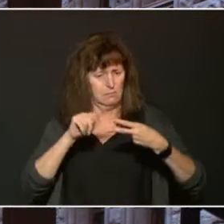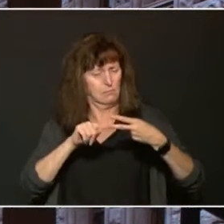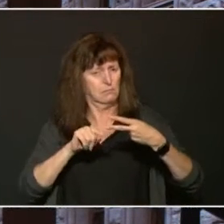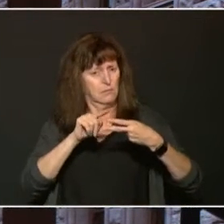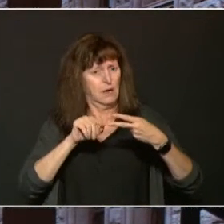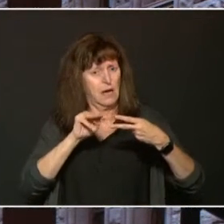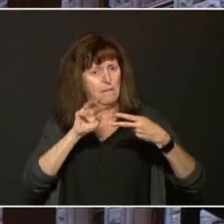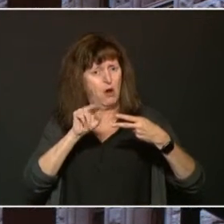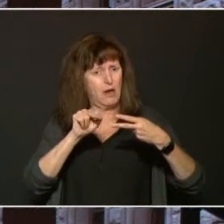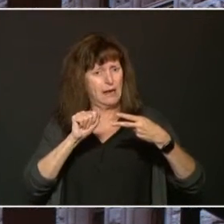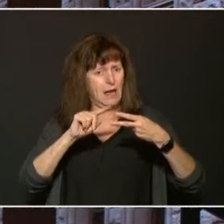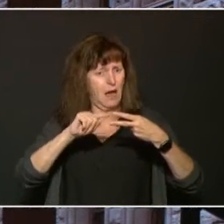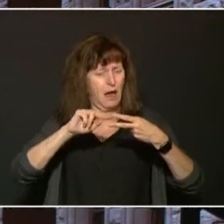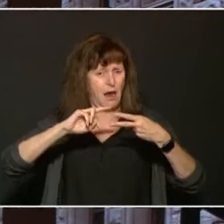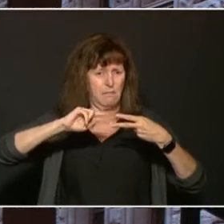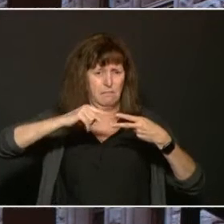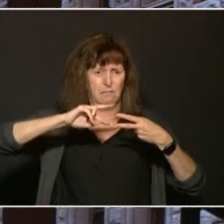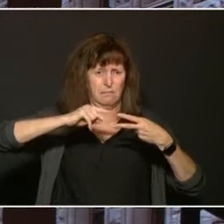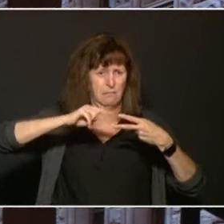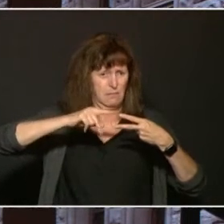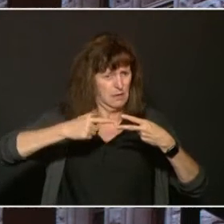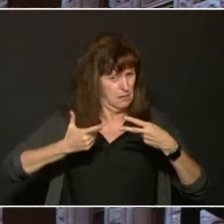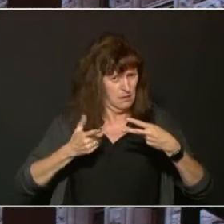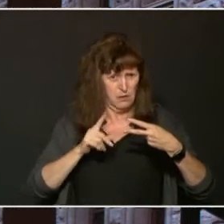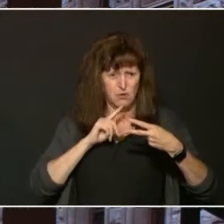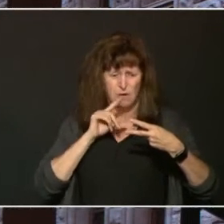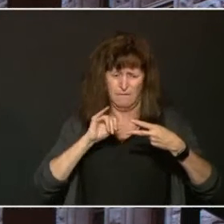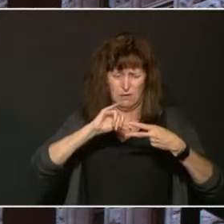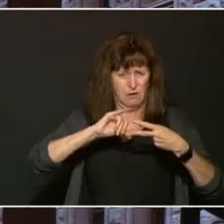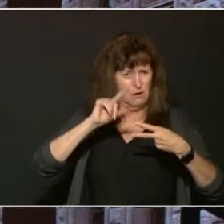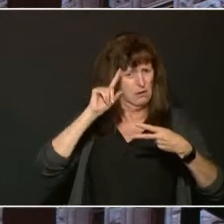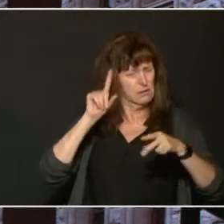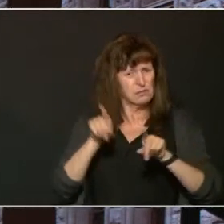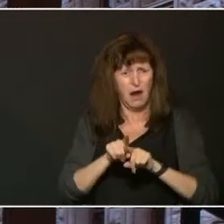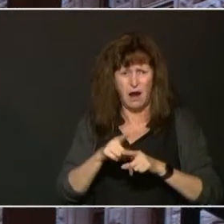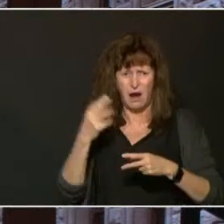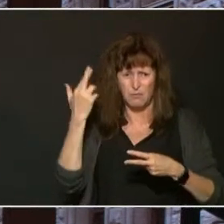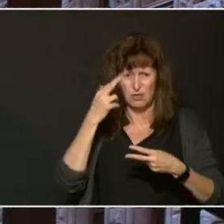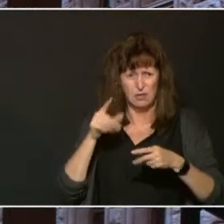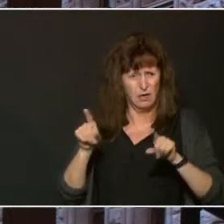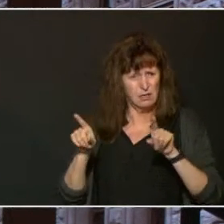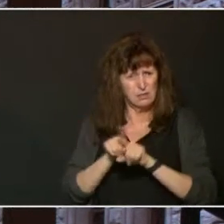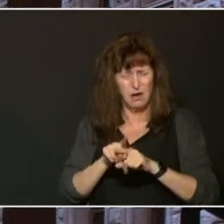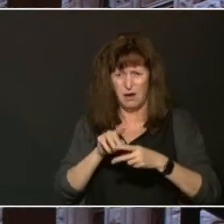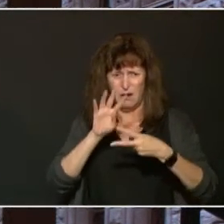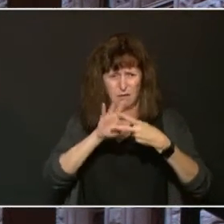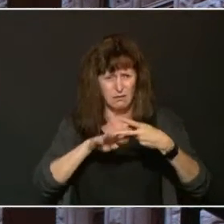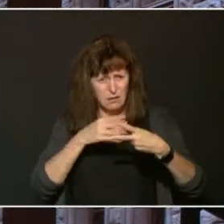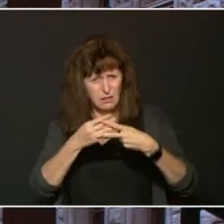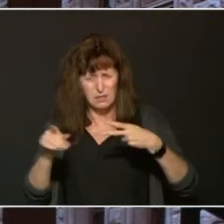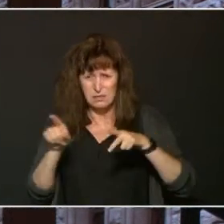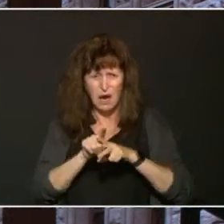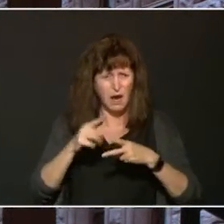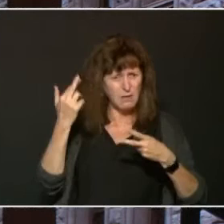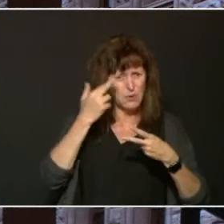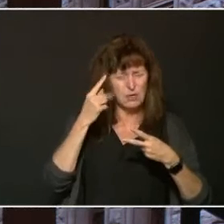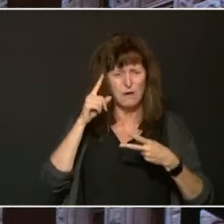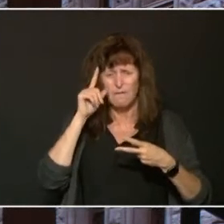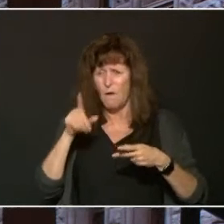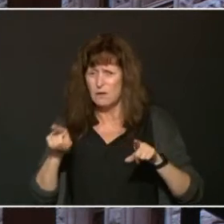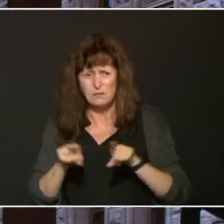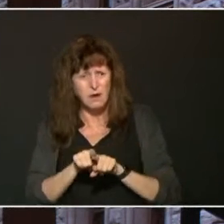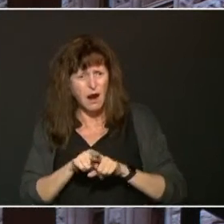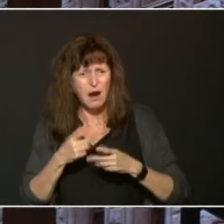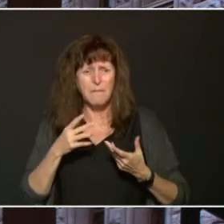purpose to prevent COVID-19, have the same indications, the same schedule, are for the same population. They contain